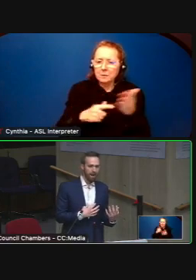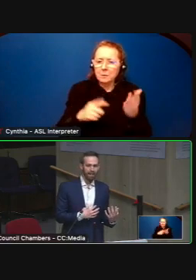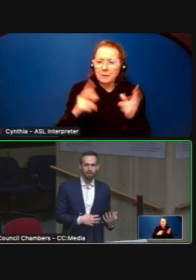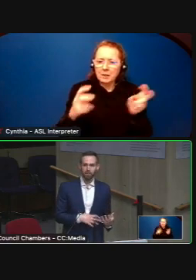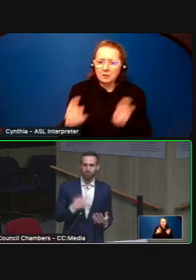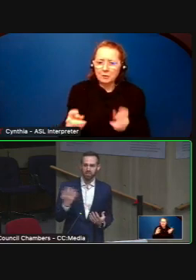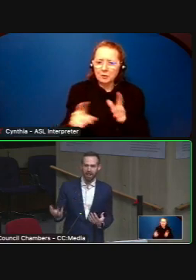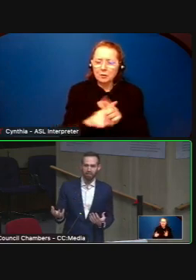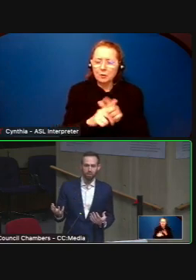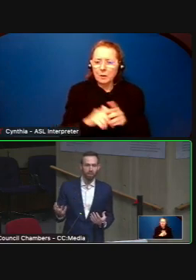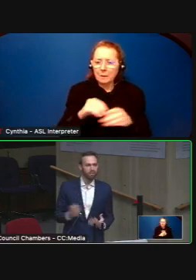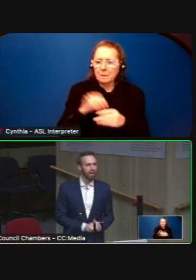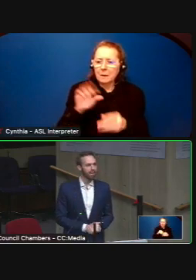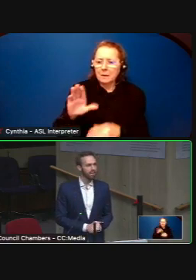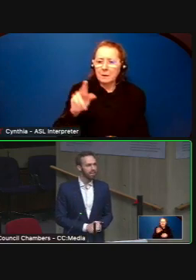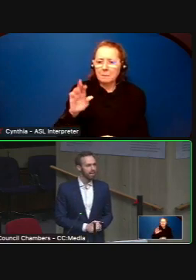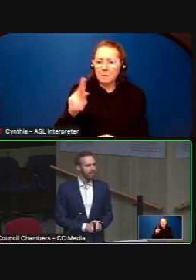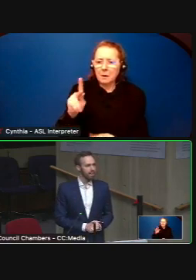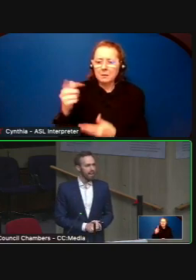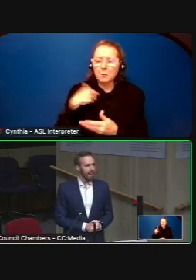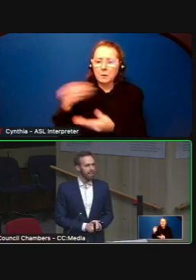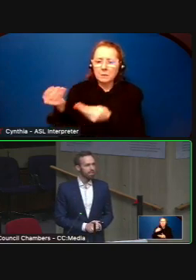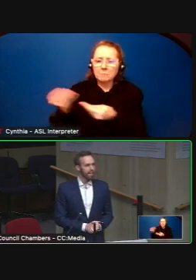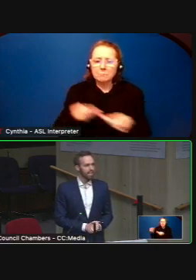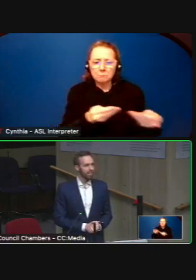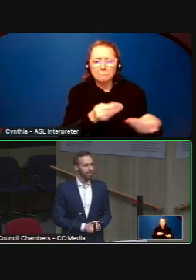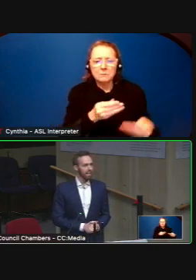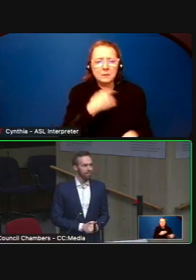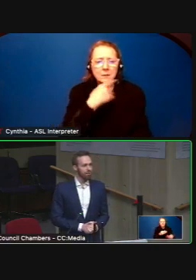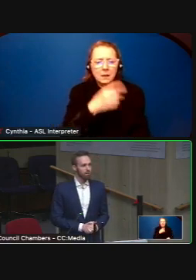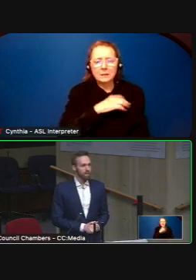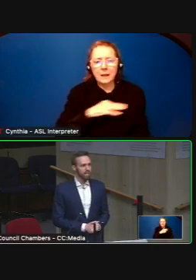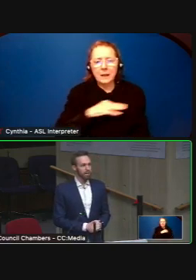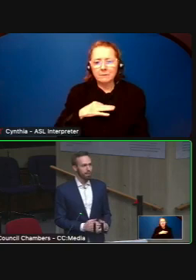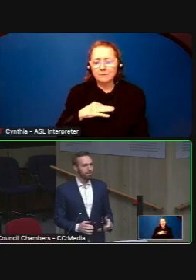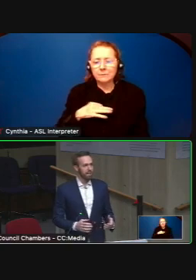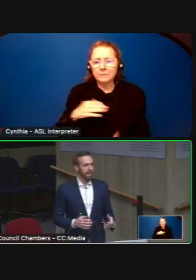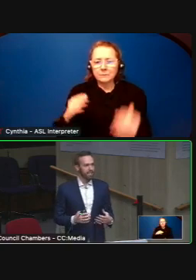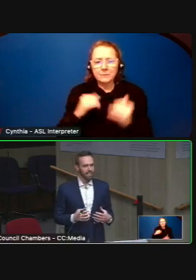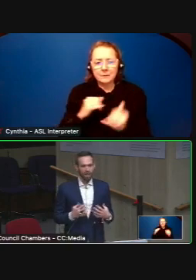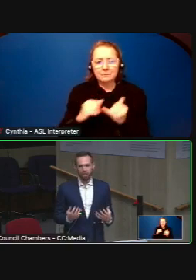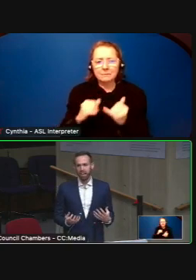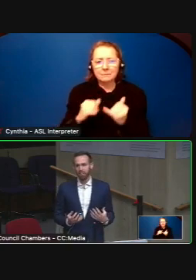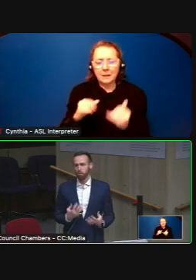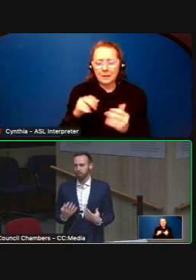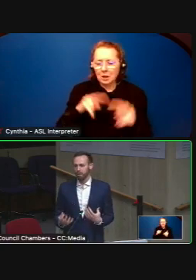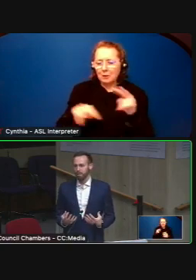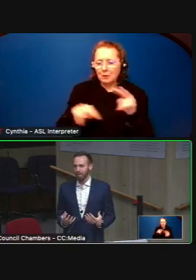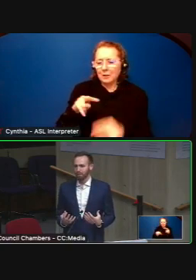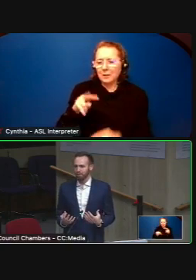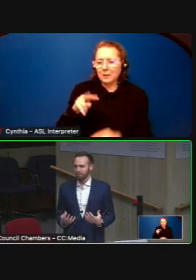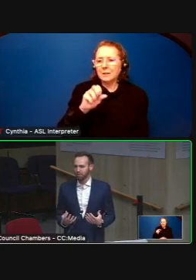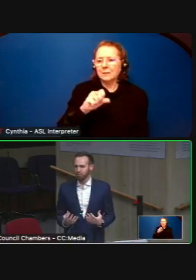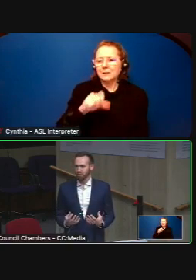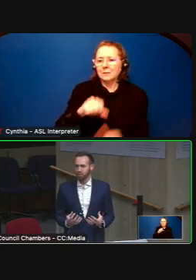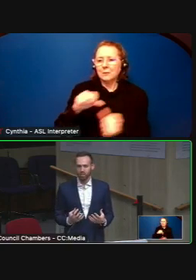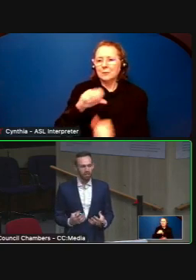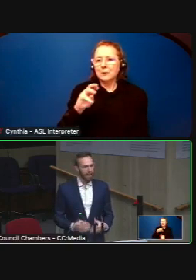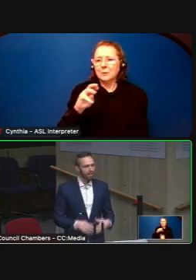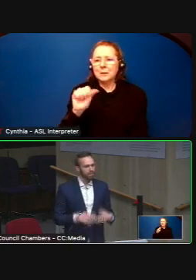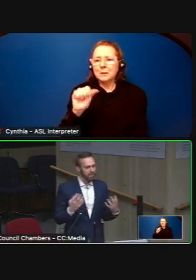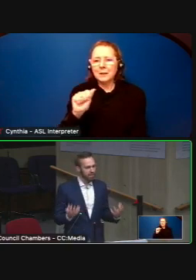that back and make sure staff are aware of that. And then finally, looking at social media, website, and other kind of board member opportunities just